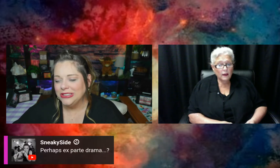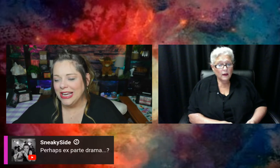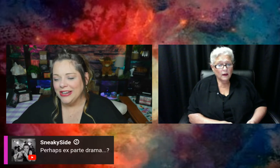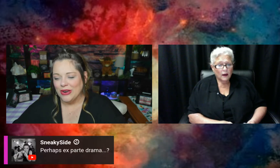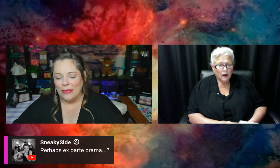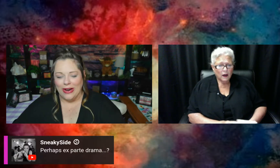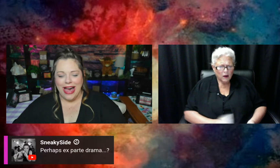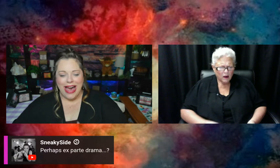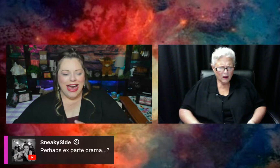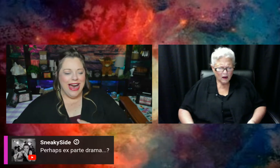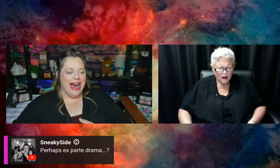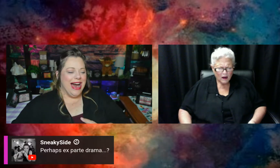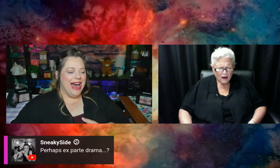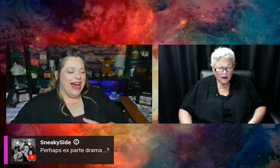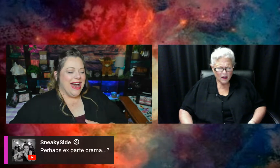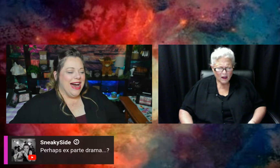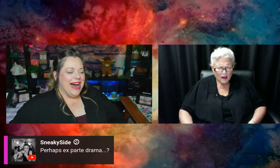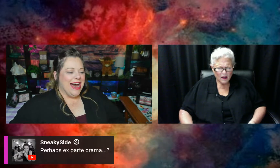It's partay drama.